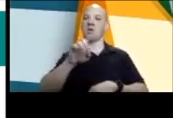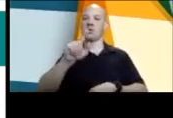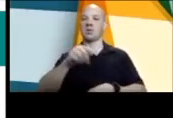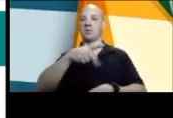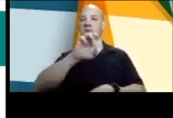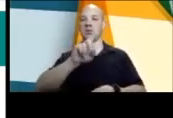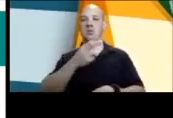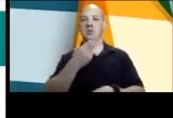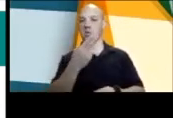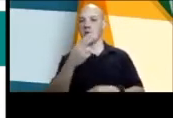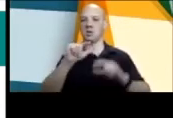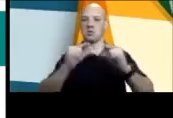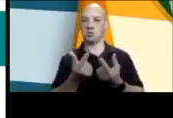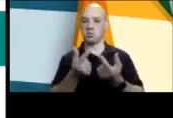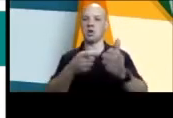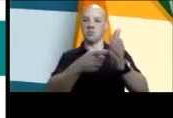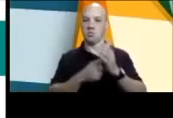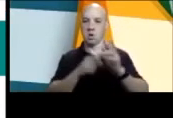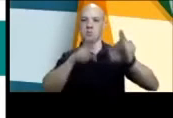be required to report annually.